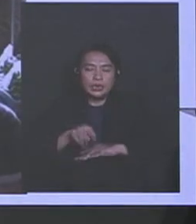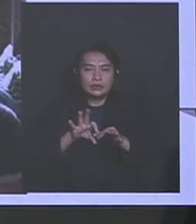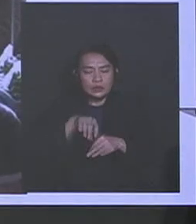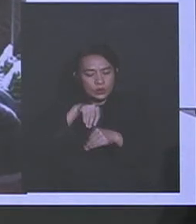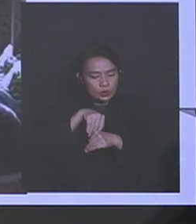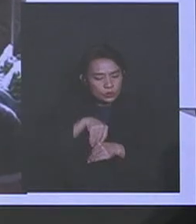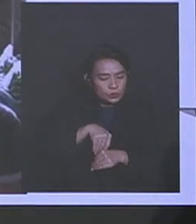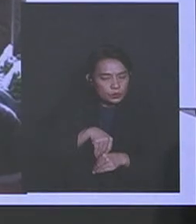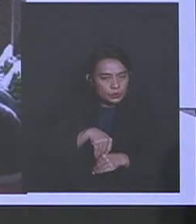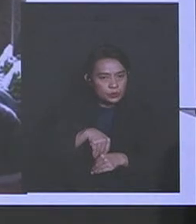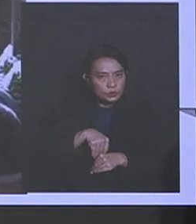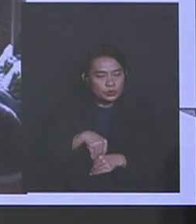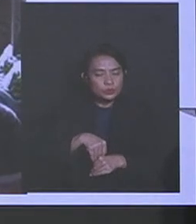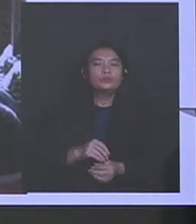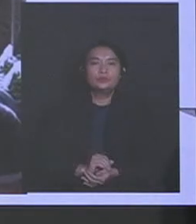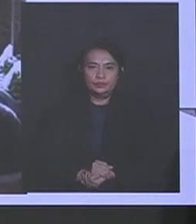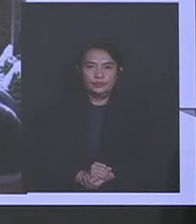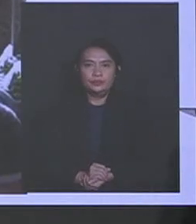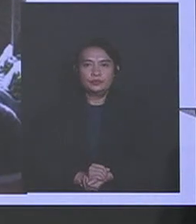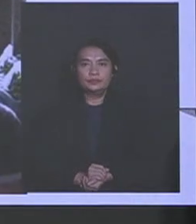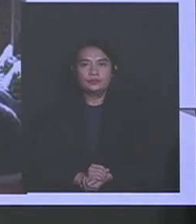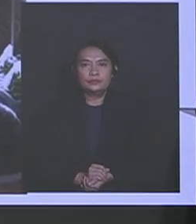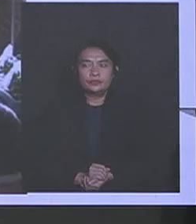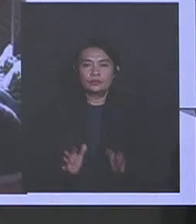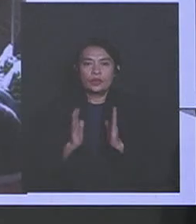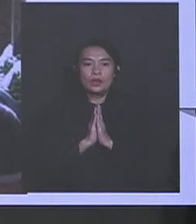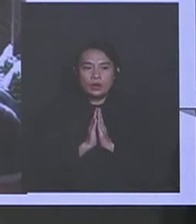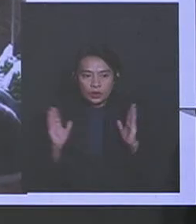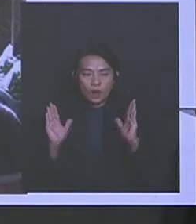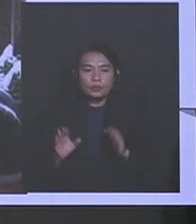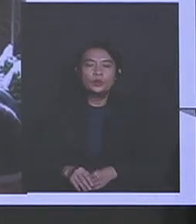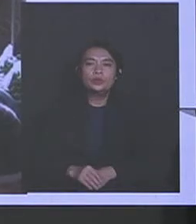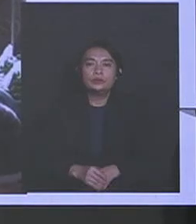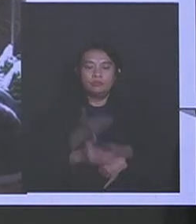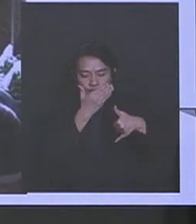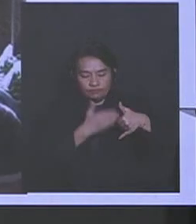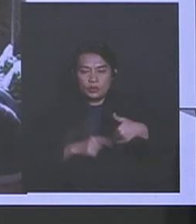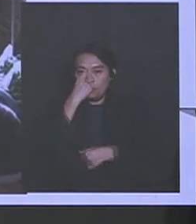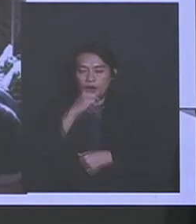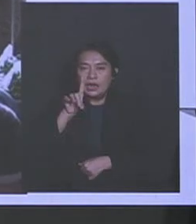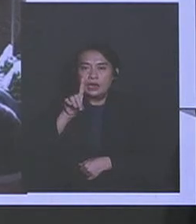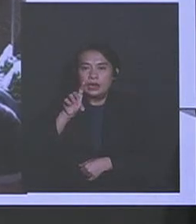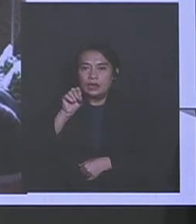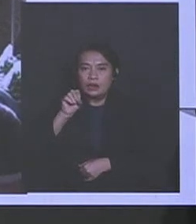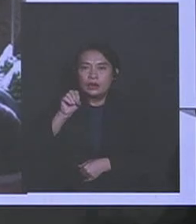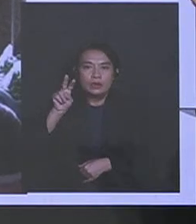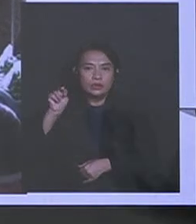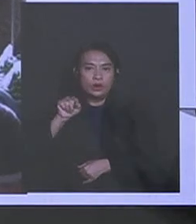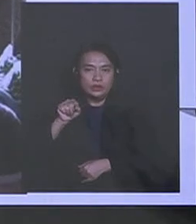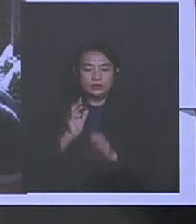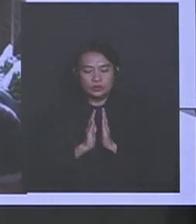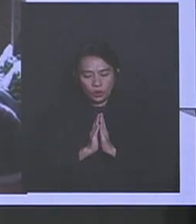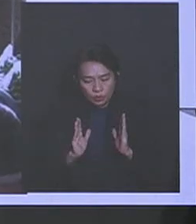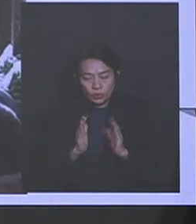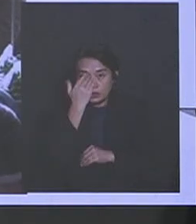But again, Don, thank you. For us, it was really, in the urban design group, it was very much about, and